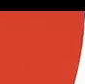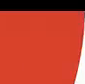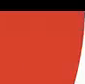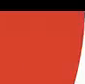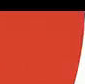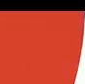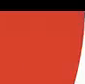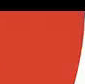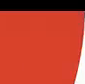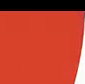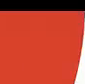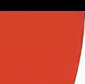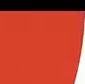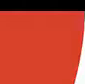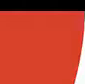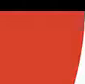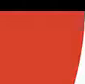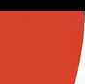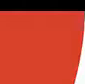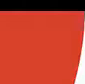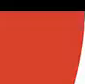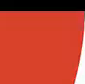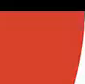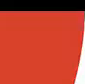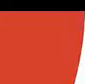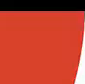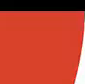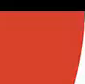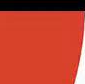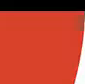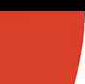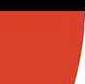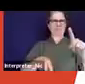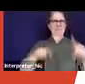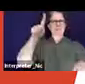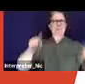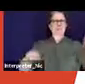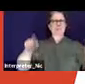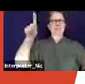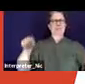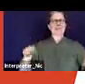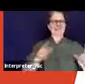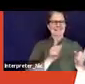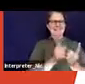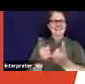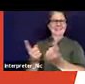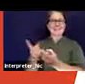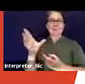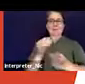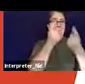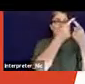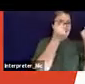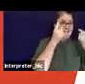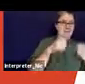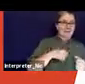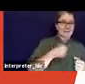inconsistent advice, different people are telling them different things coming from careers advisors, it's coming from academic staff, it's coming